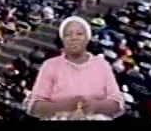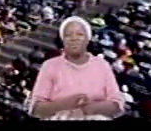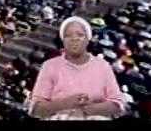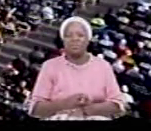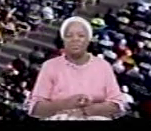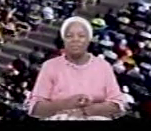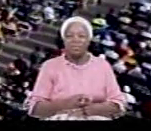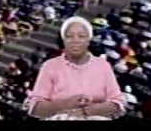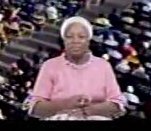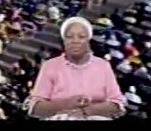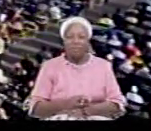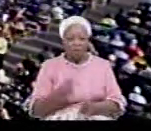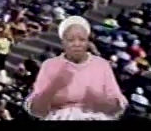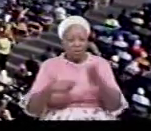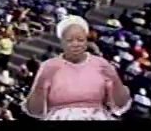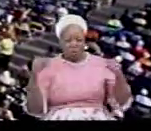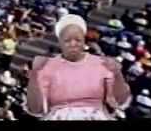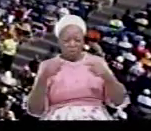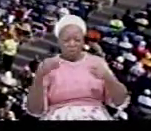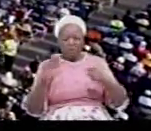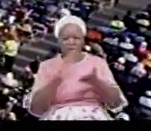What the opposite of peace?